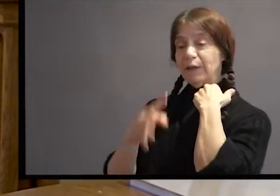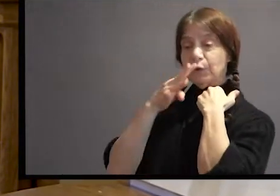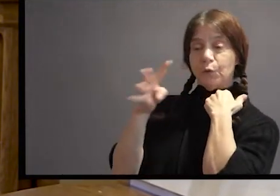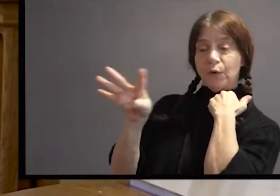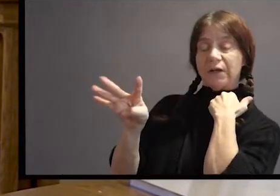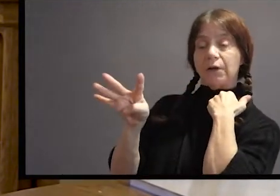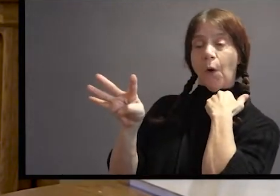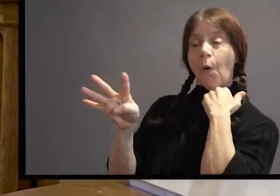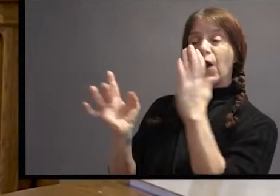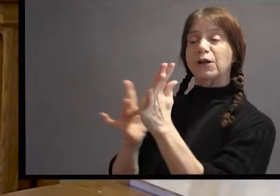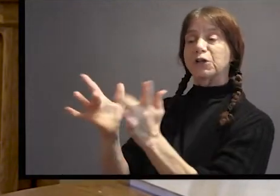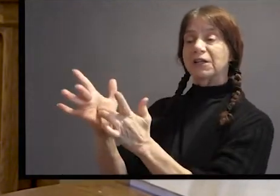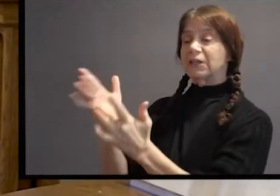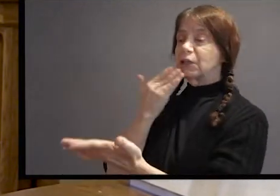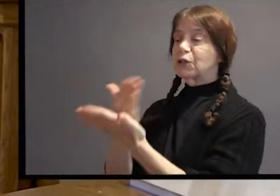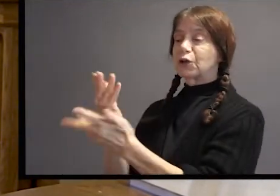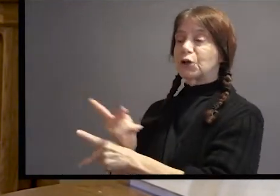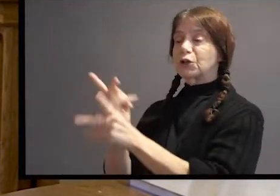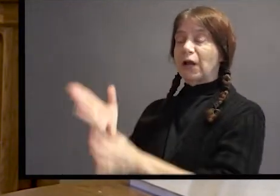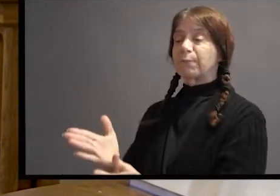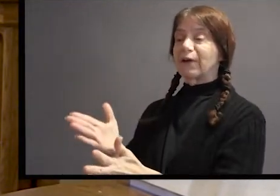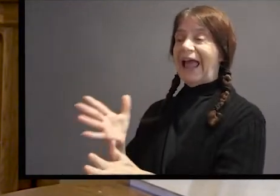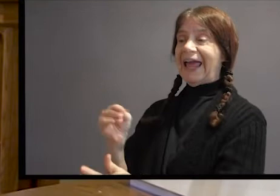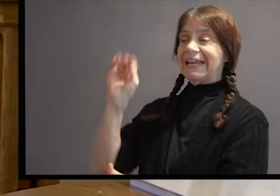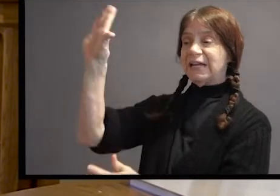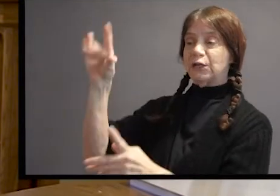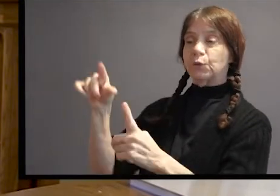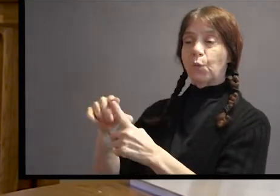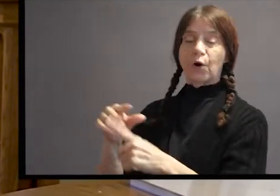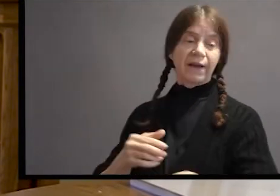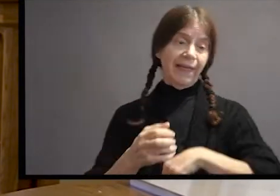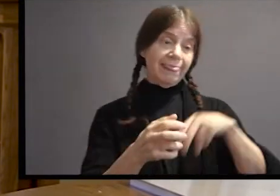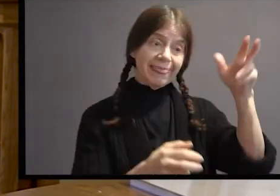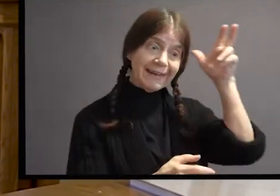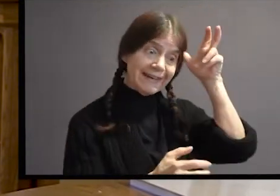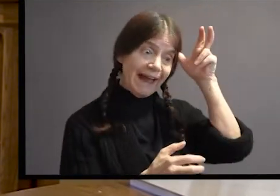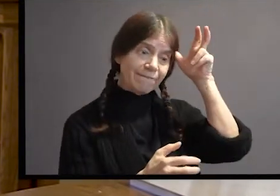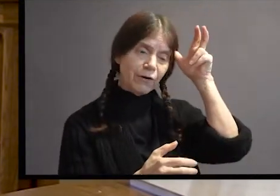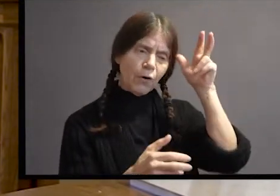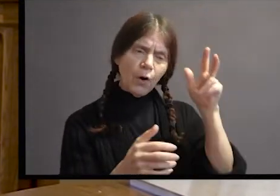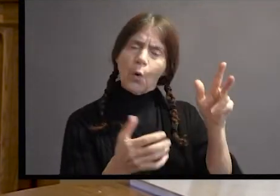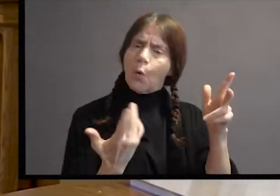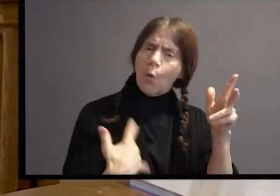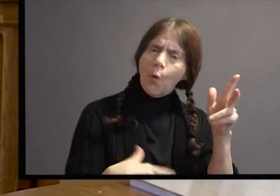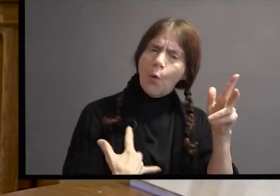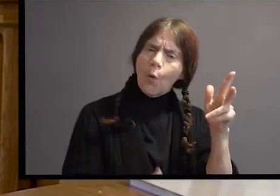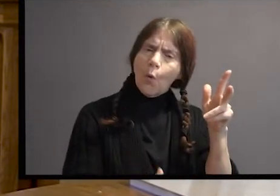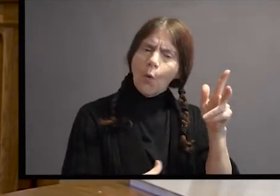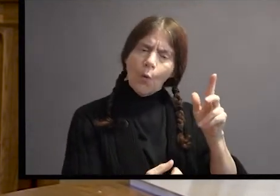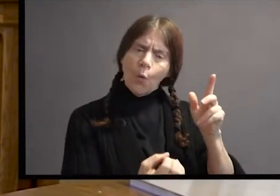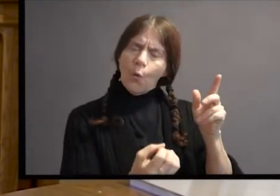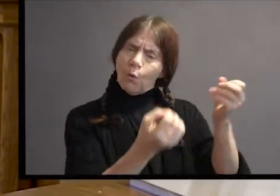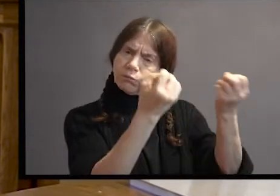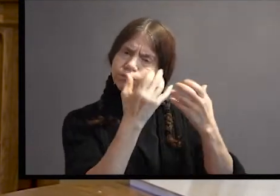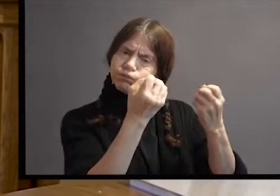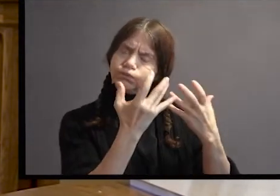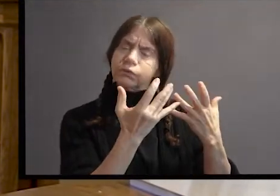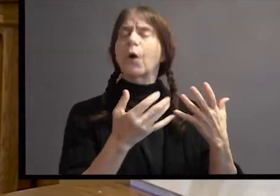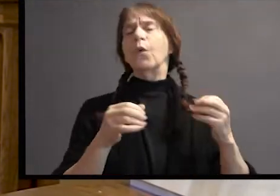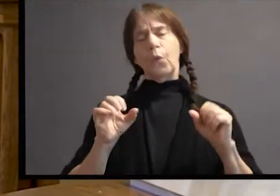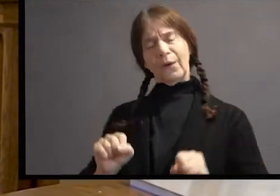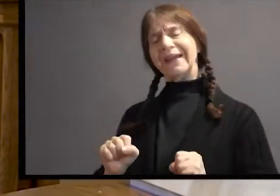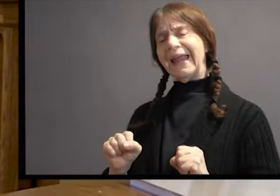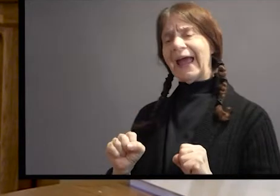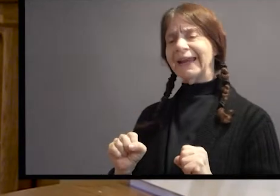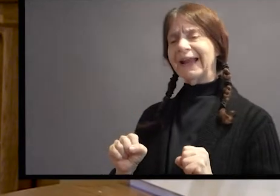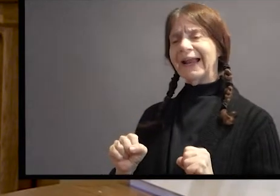out to us with his word. The devil seduces us into thinking that we can live happily ever